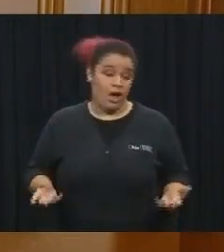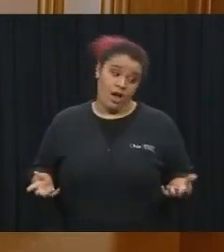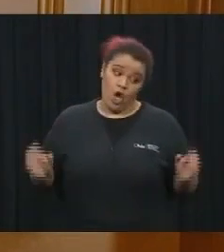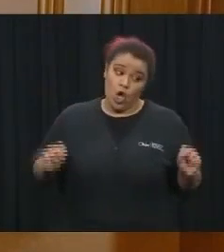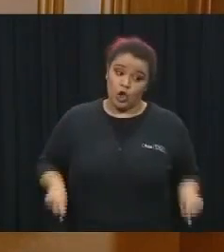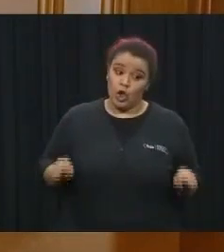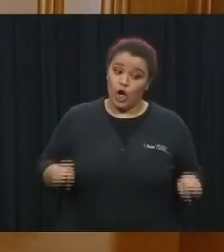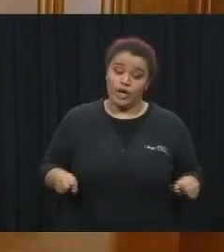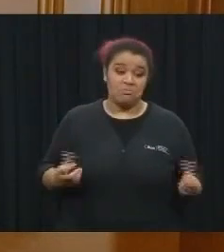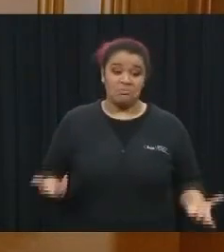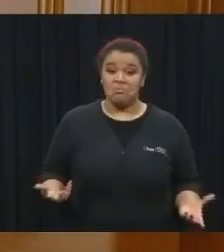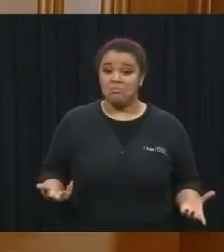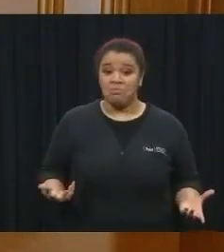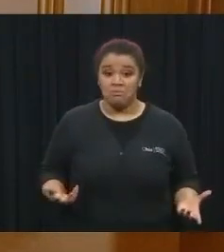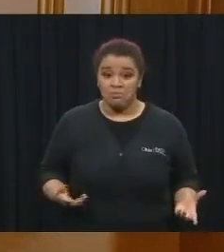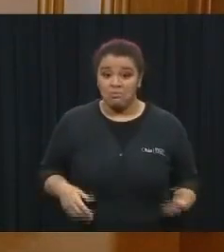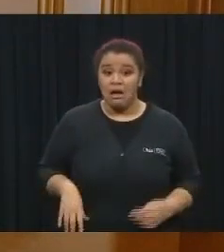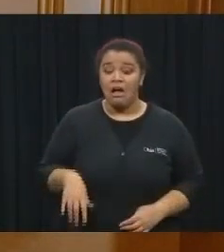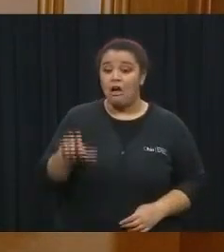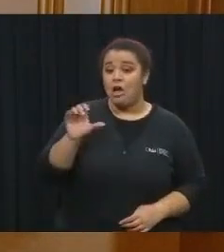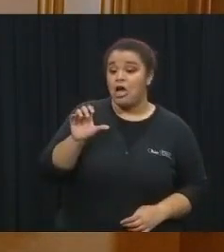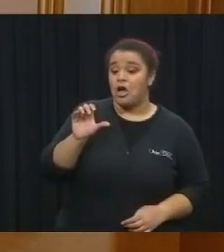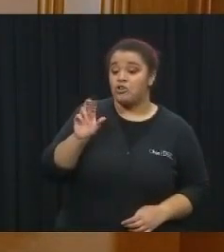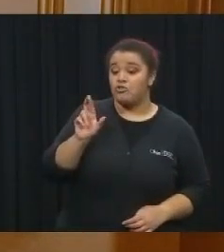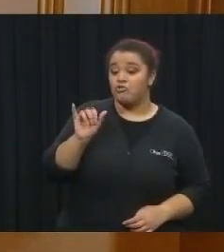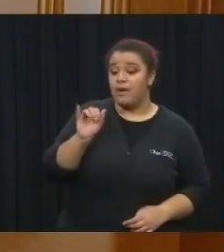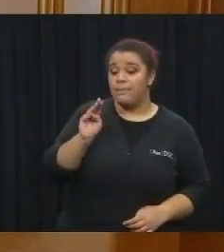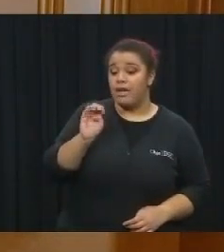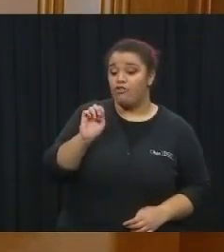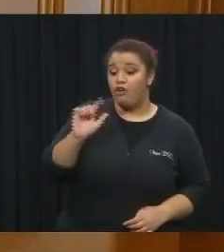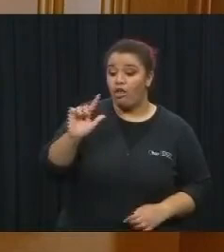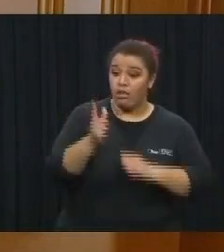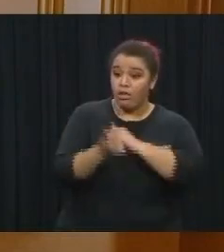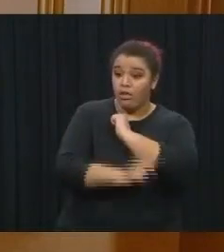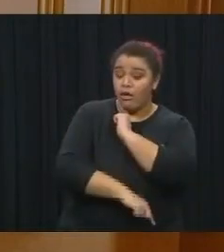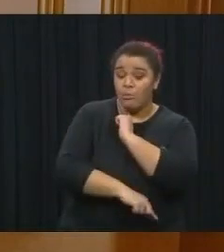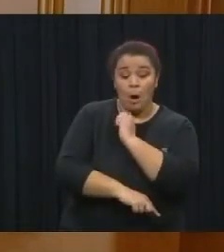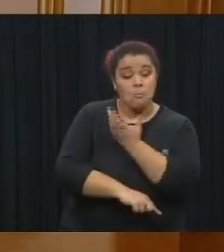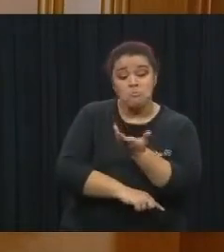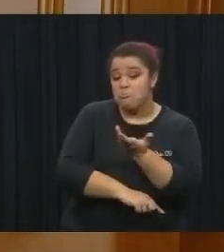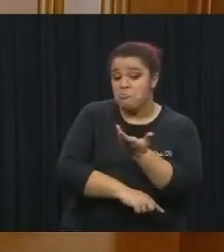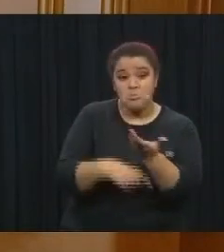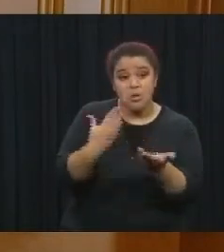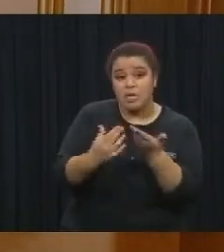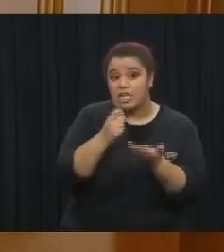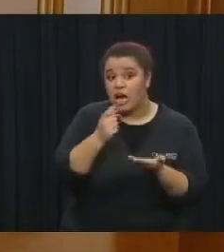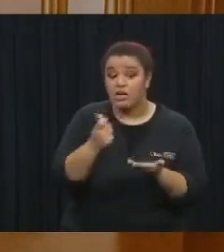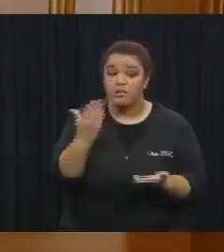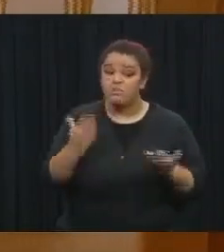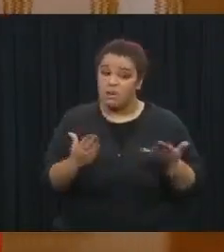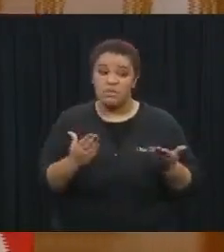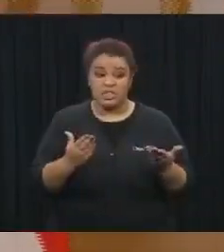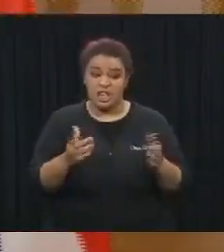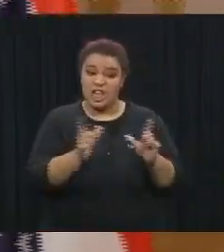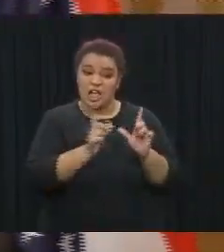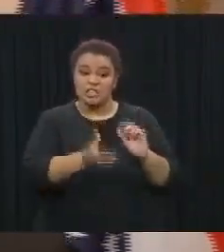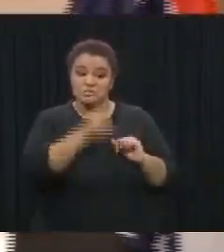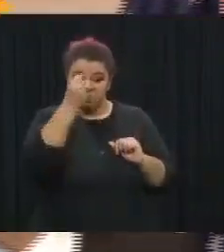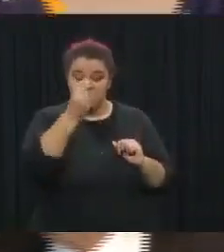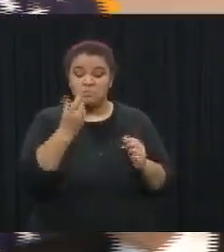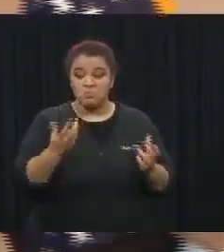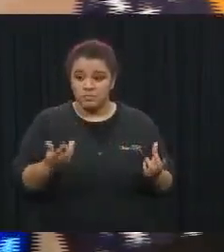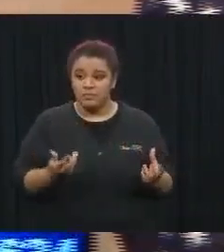criminal. That could be administratively by liquor control. Might I add something to that, Governor? Just on